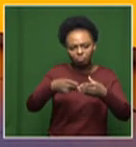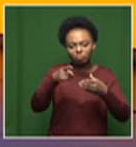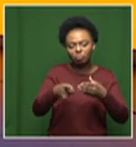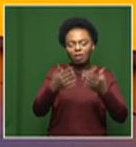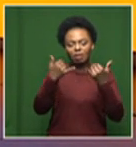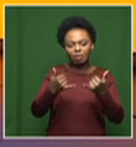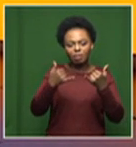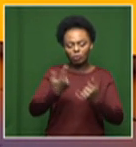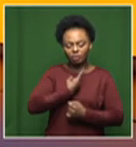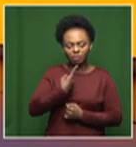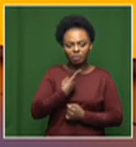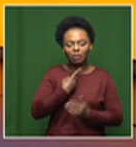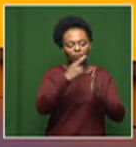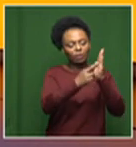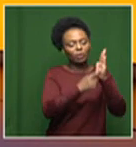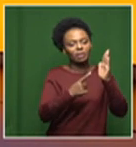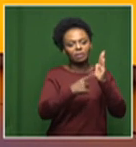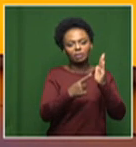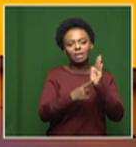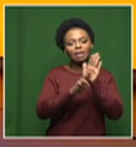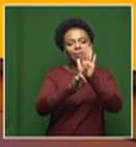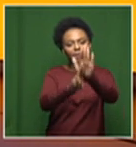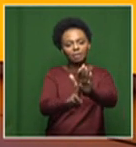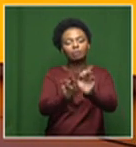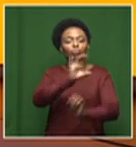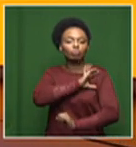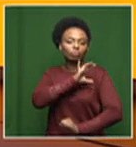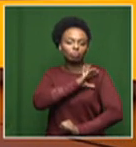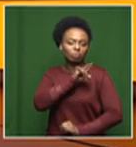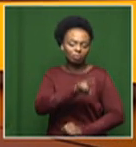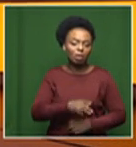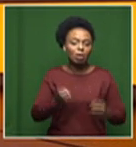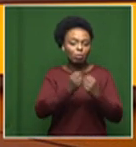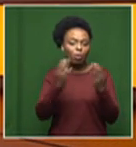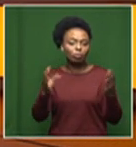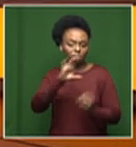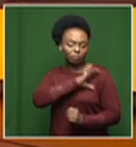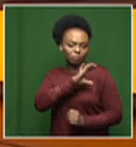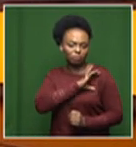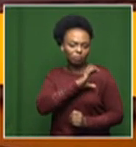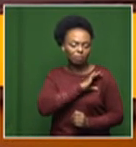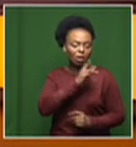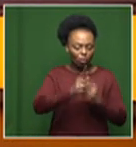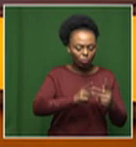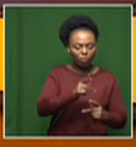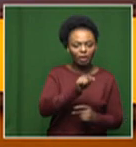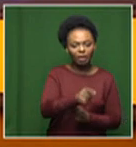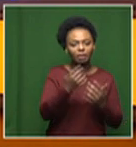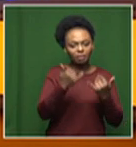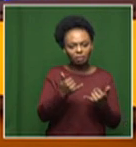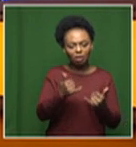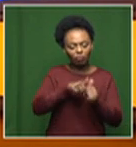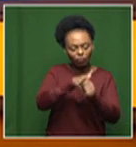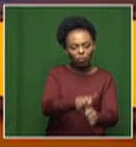It's self-regulation and representing our members. So all of our members that operate within the space need to adhere to our code